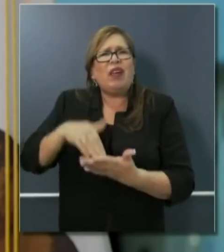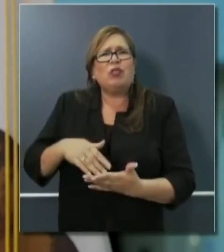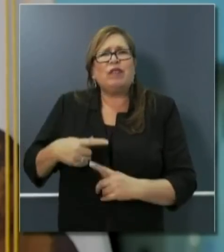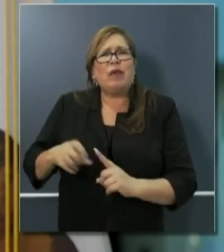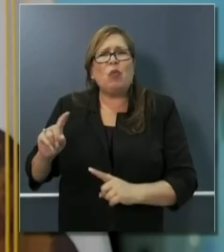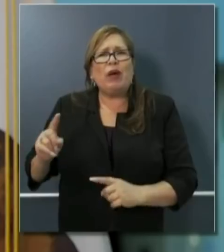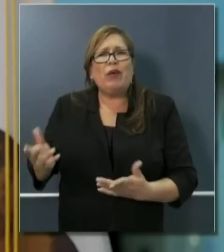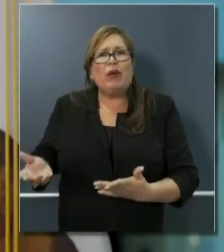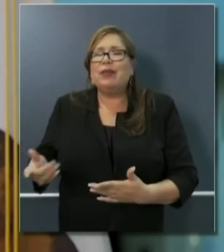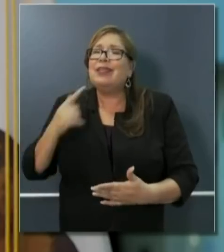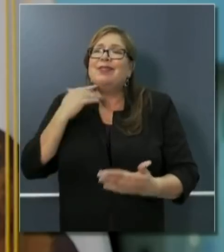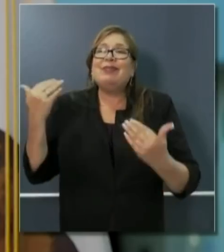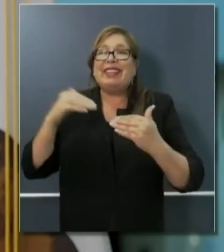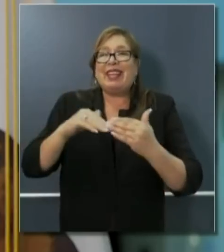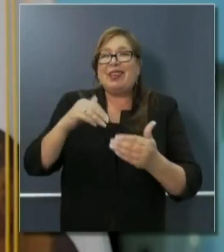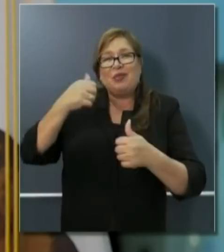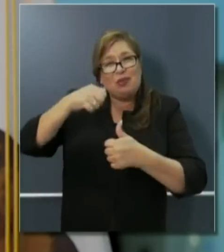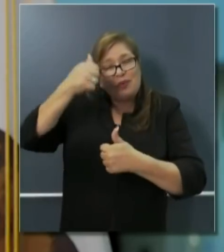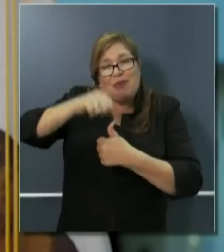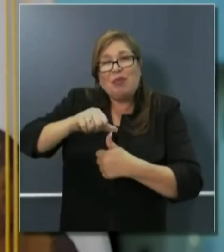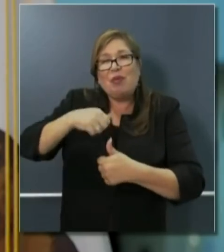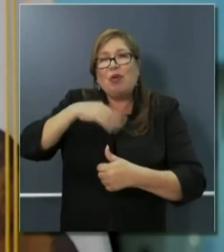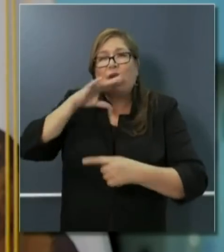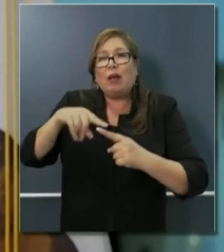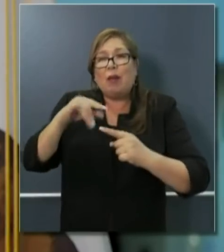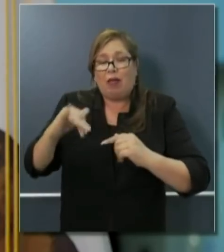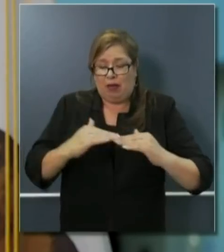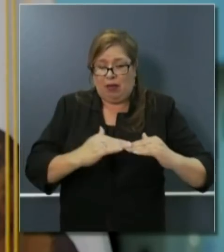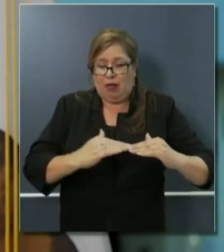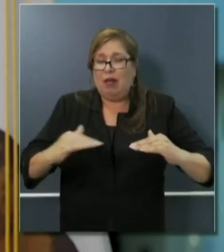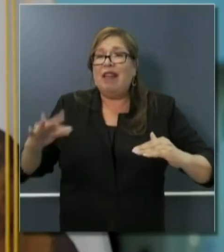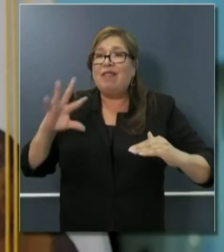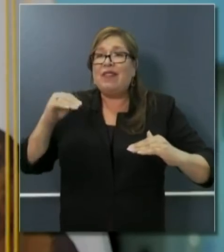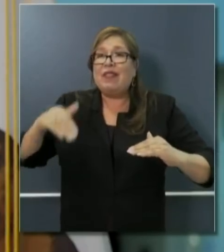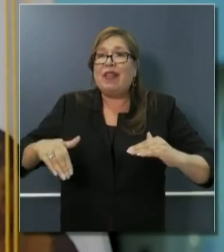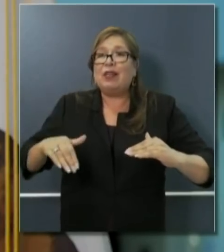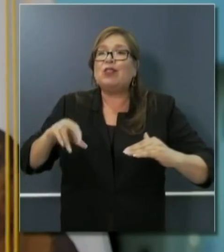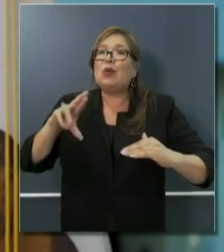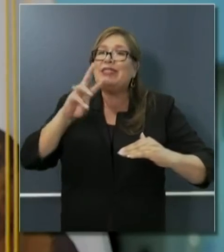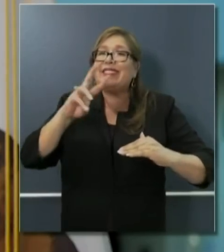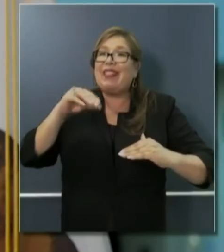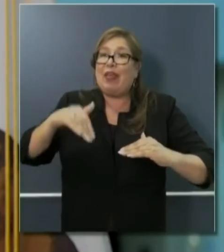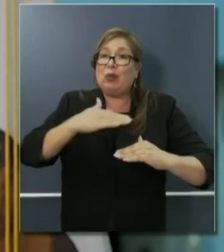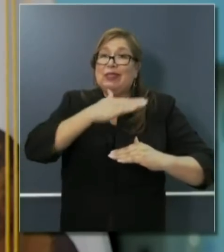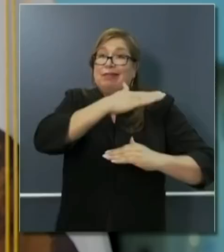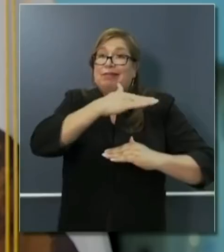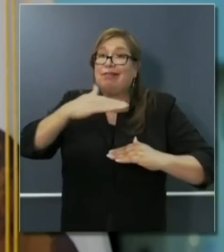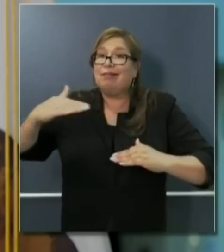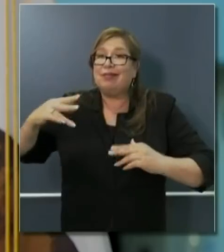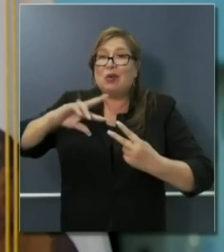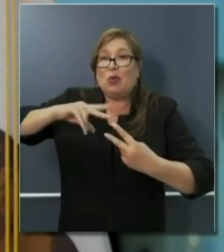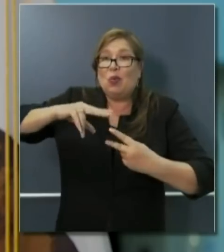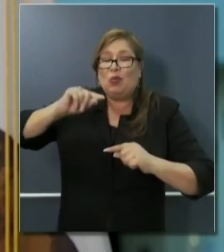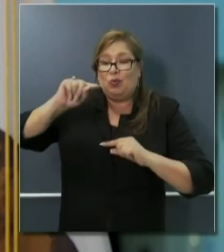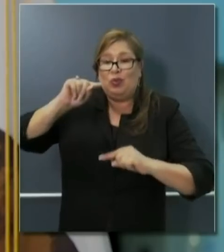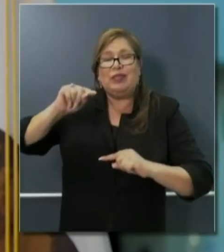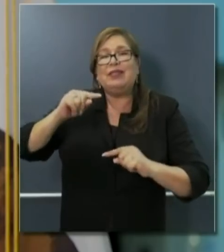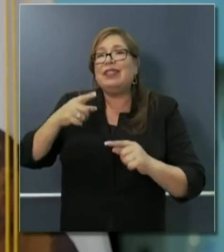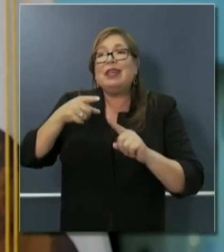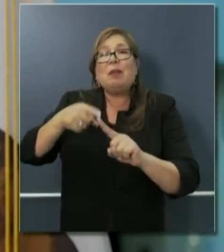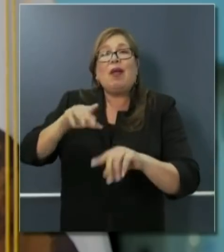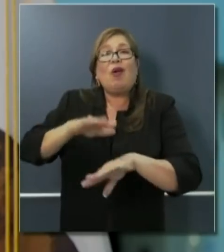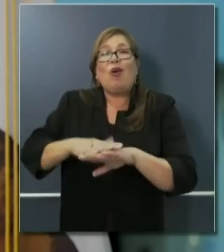66,000 beds versus the 50,000. And the answer to both the question I posed rhetorically and the question you've asked specifically